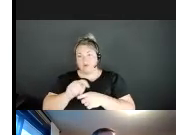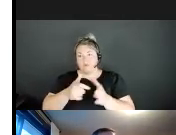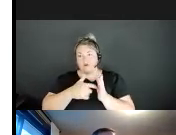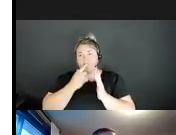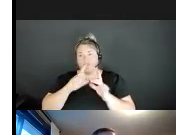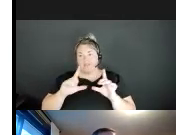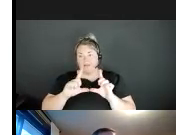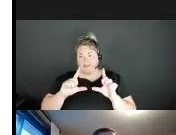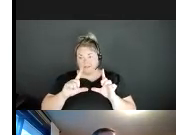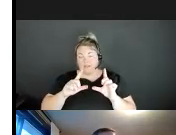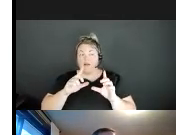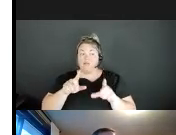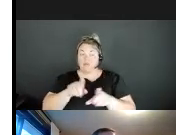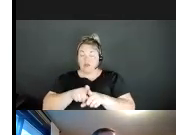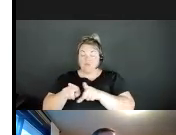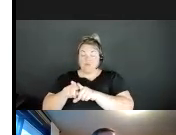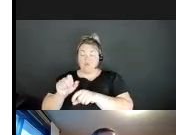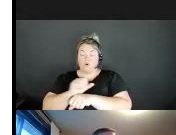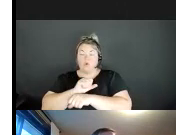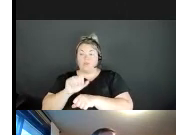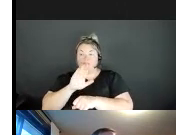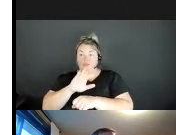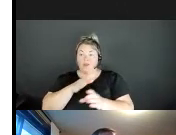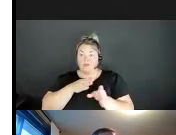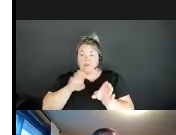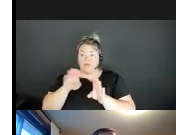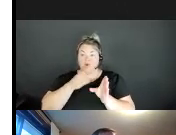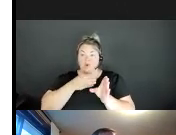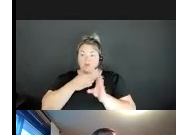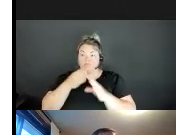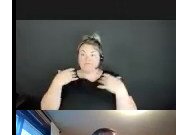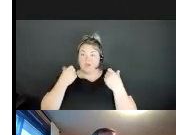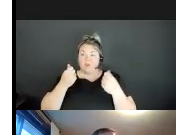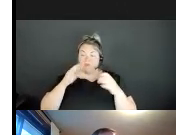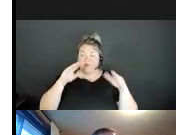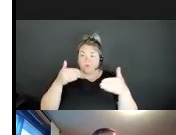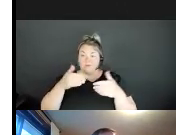that behavioral health focused services. Next slide.